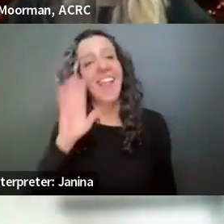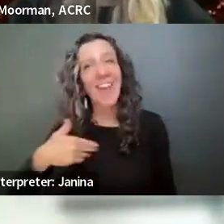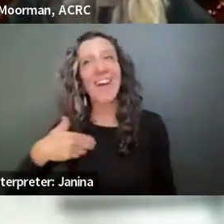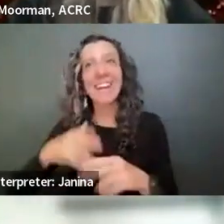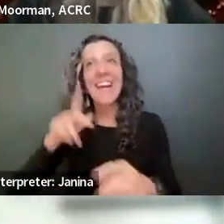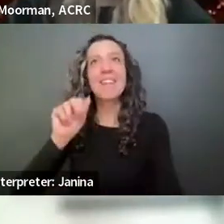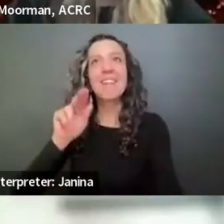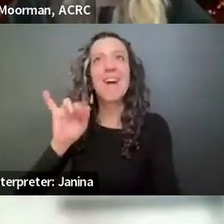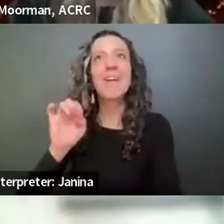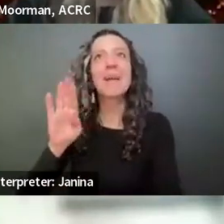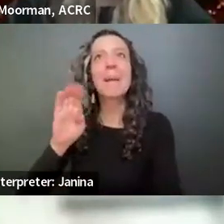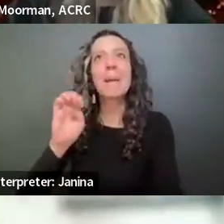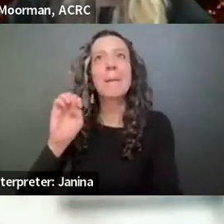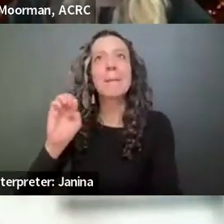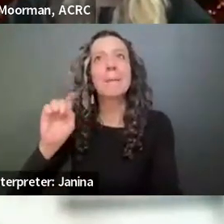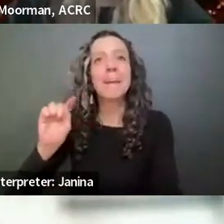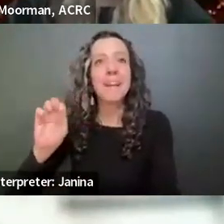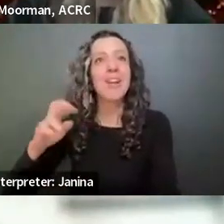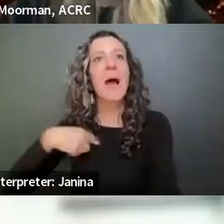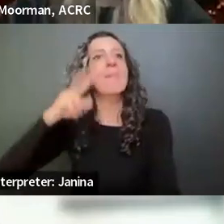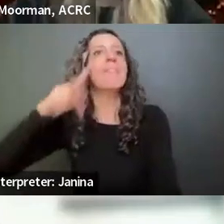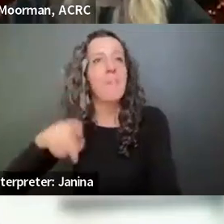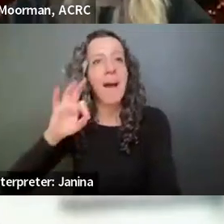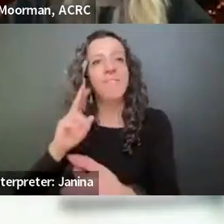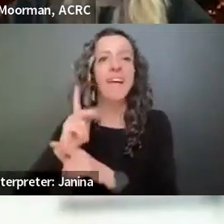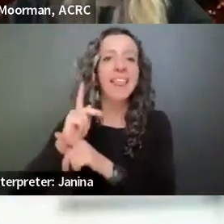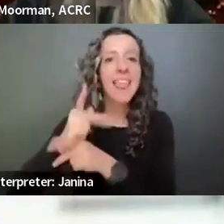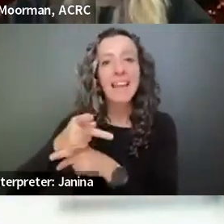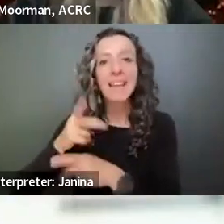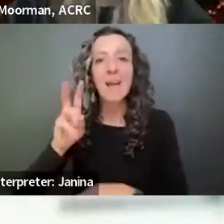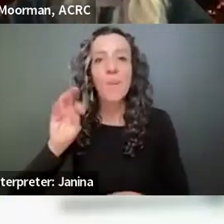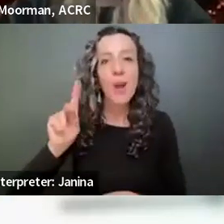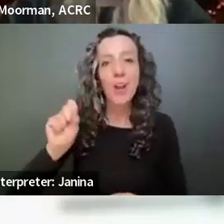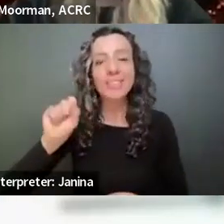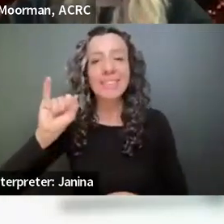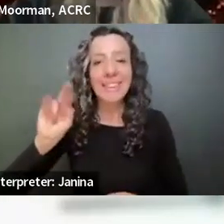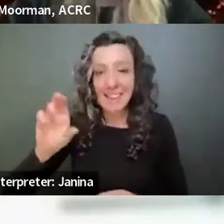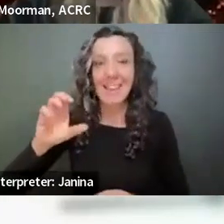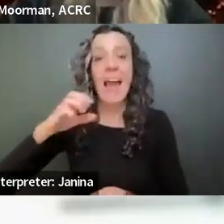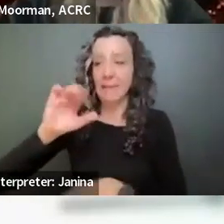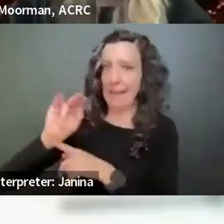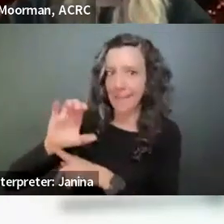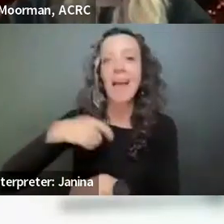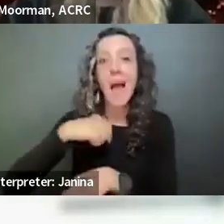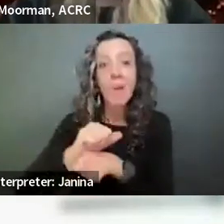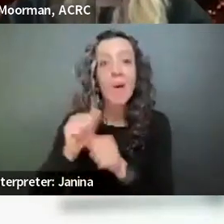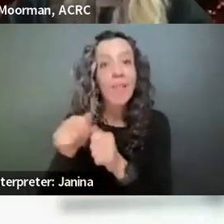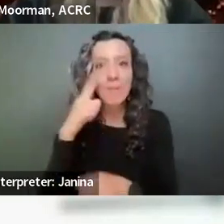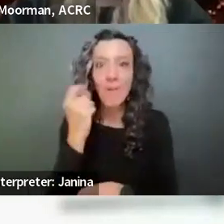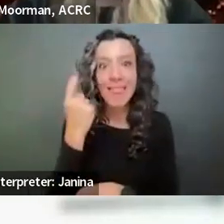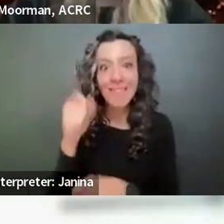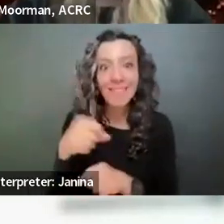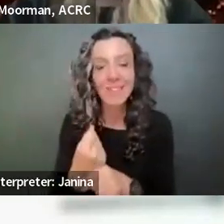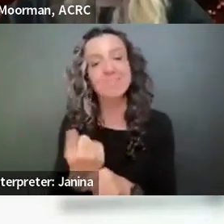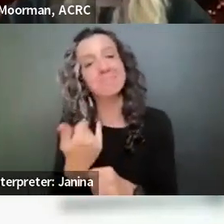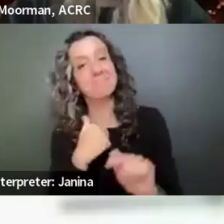I am the vice president of Lending Works Inc. I have been with Lending Works Inc. for 11 years. Now I will pass it